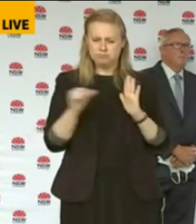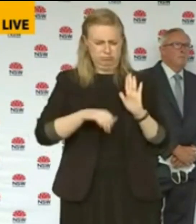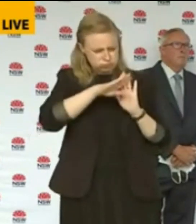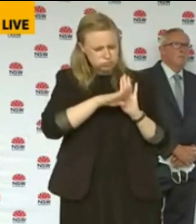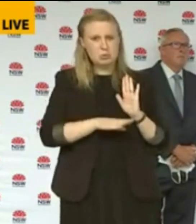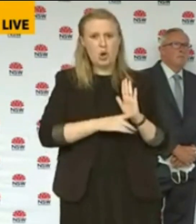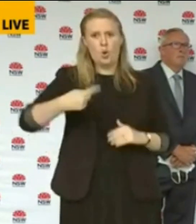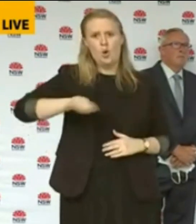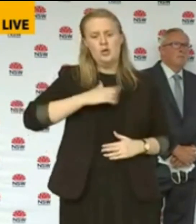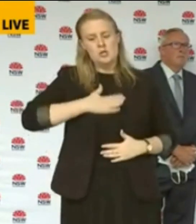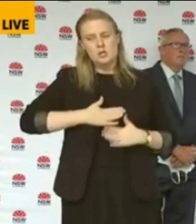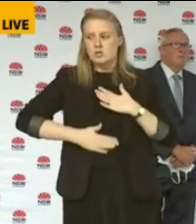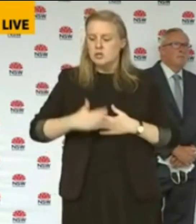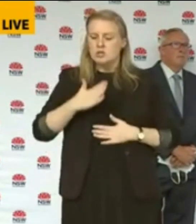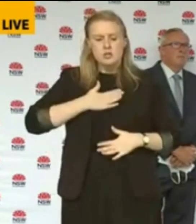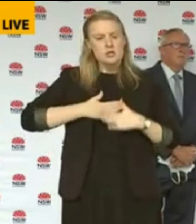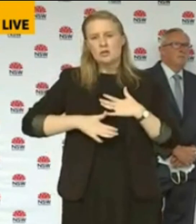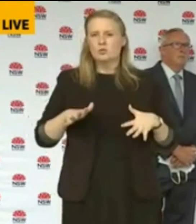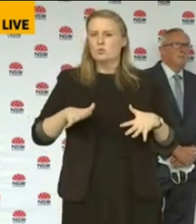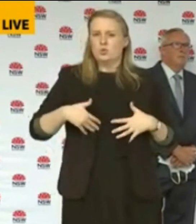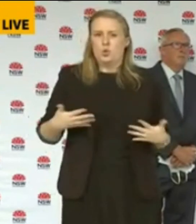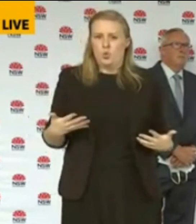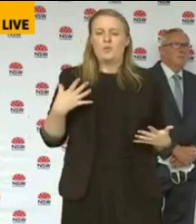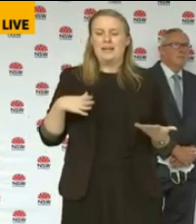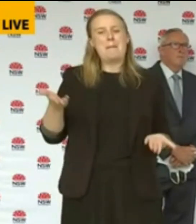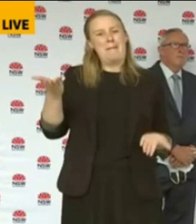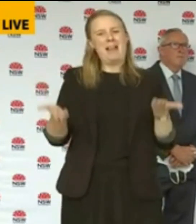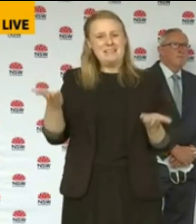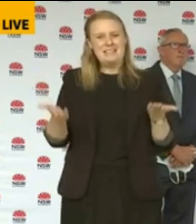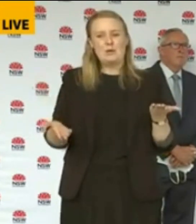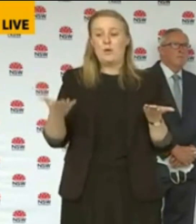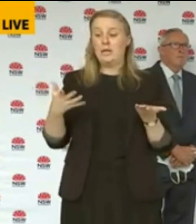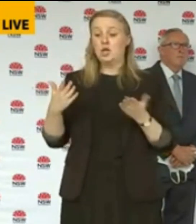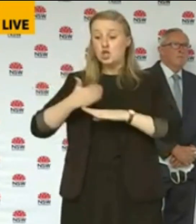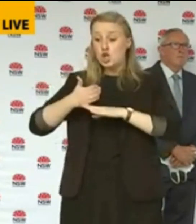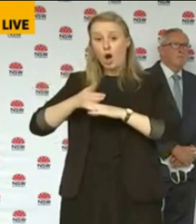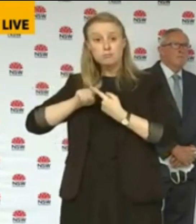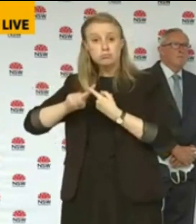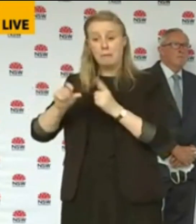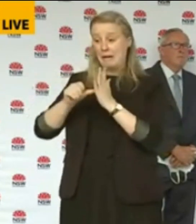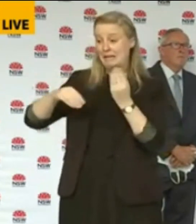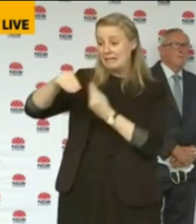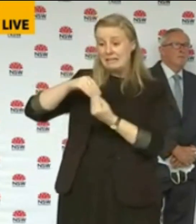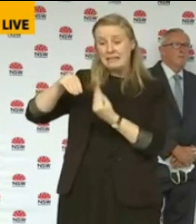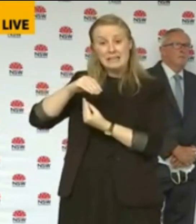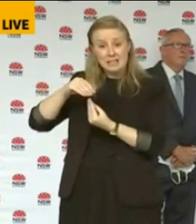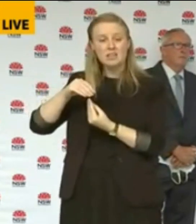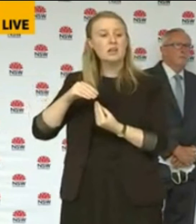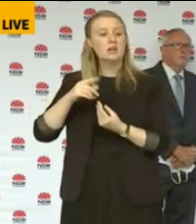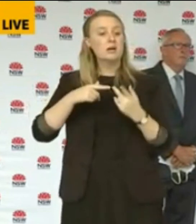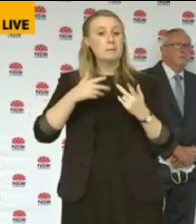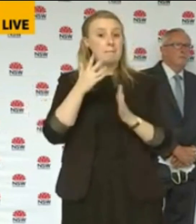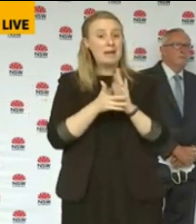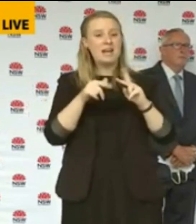want to get on with a balanced approach with the economy and jobs, what we've got to be able to do is respond fast, hard and local. It's what we did on the